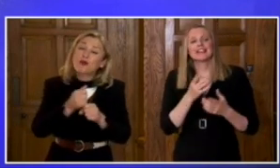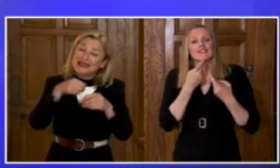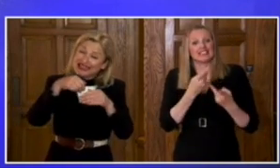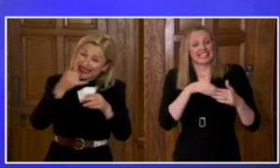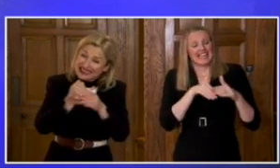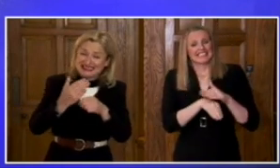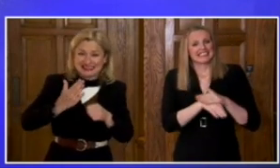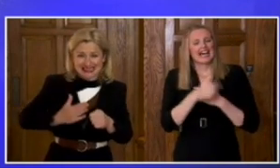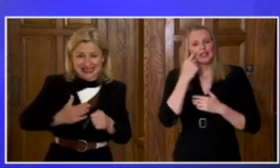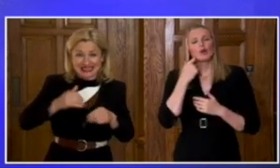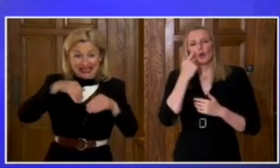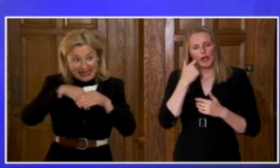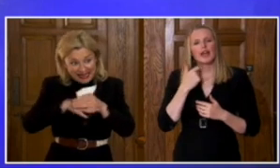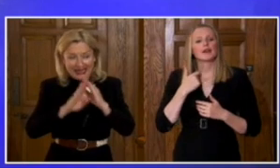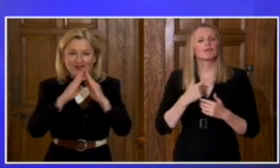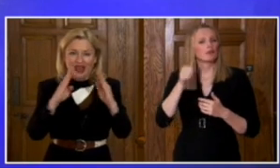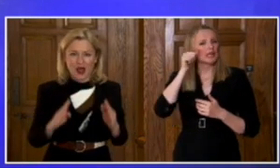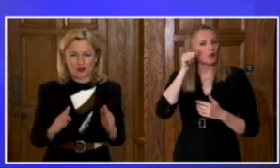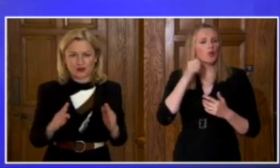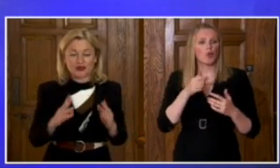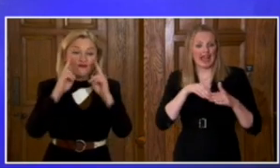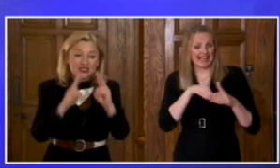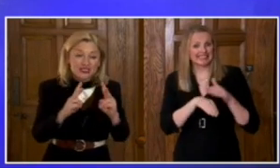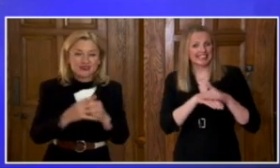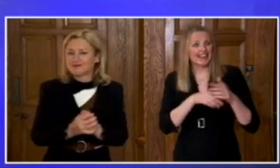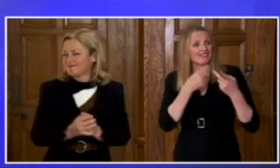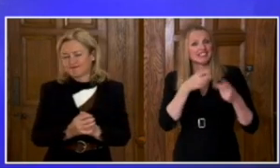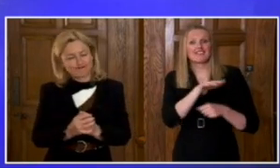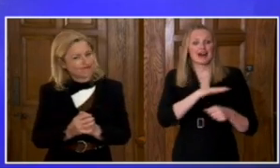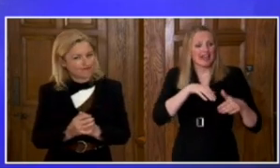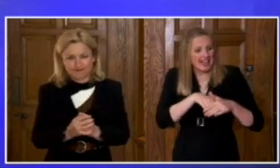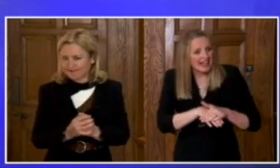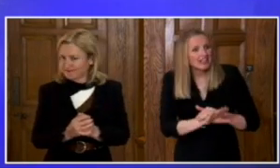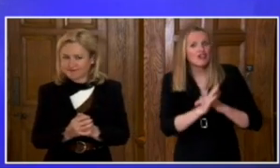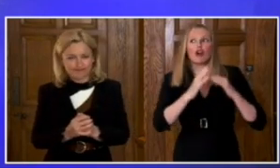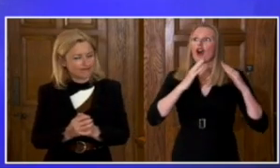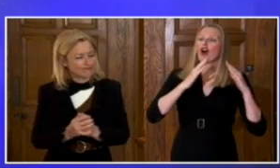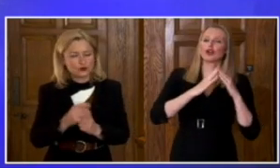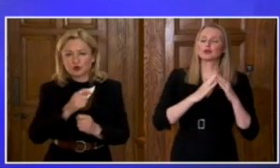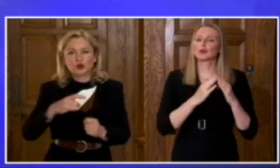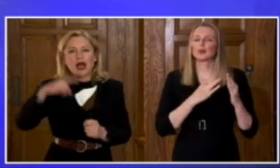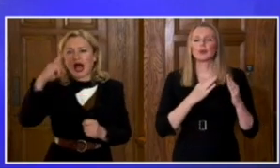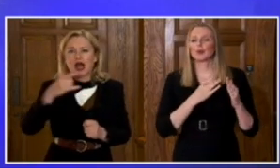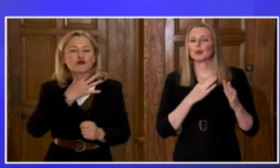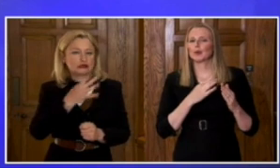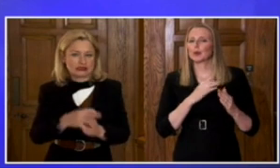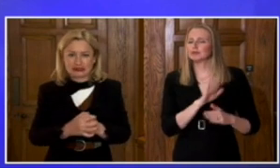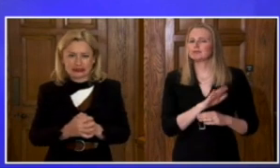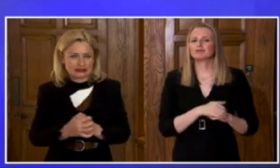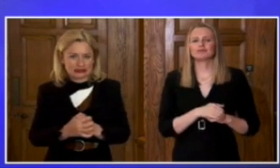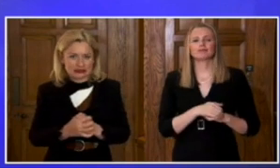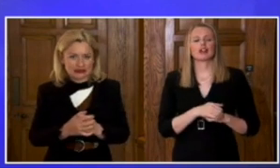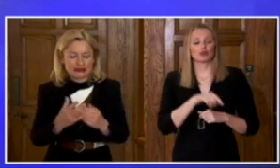again deferred today on account of the risk of increase in the R value, and the Executive will consider the rest of the Step 2